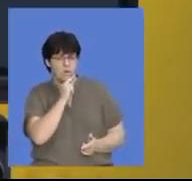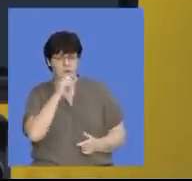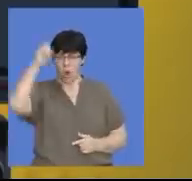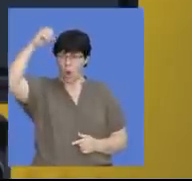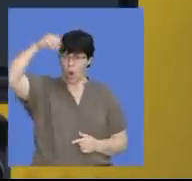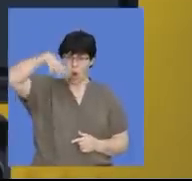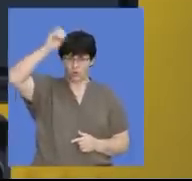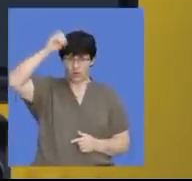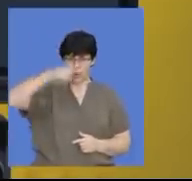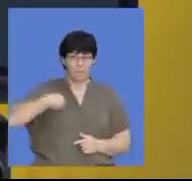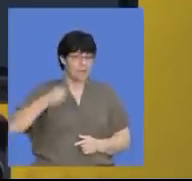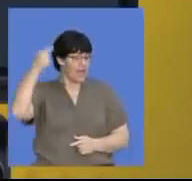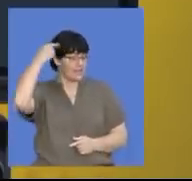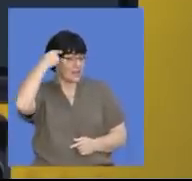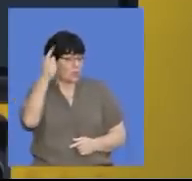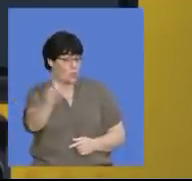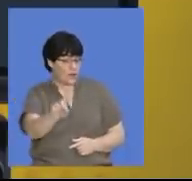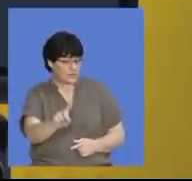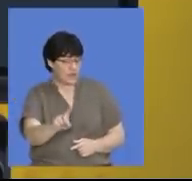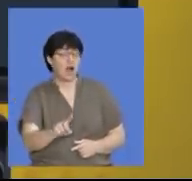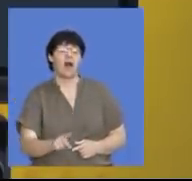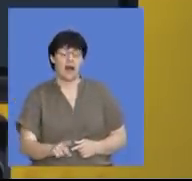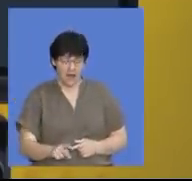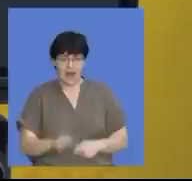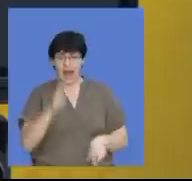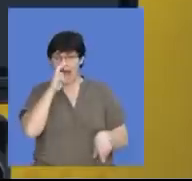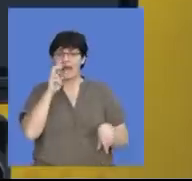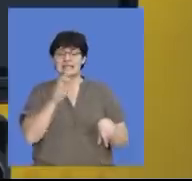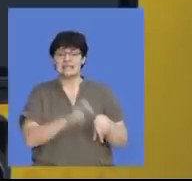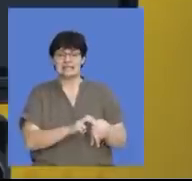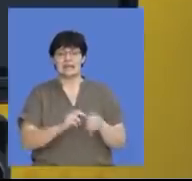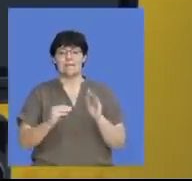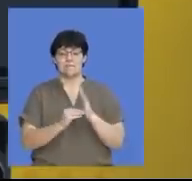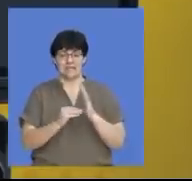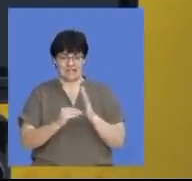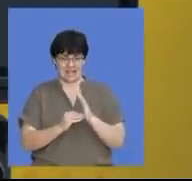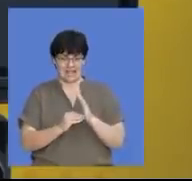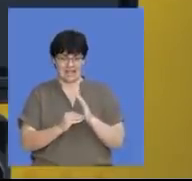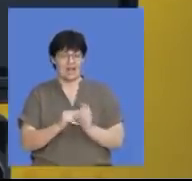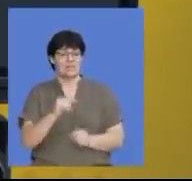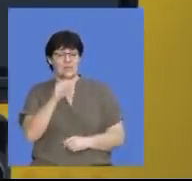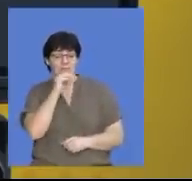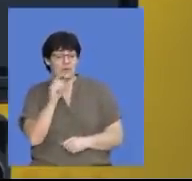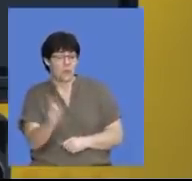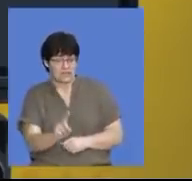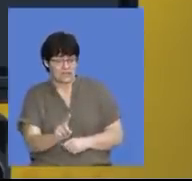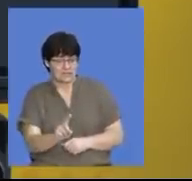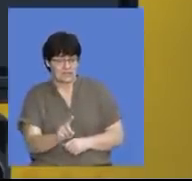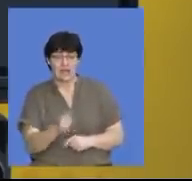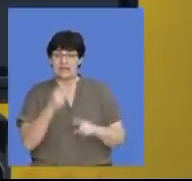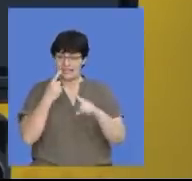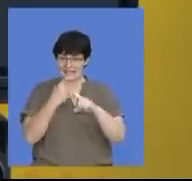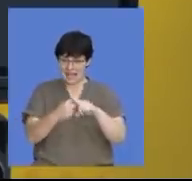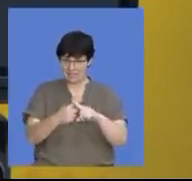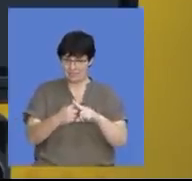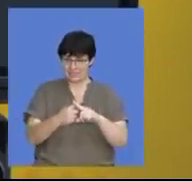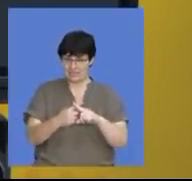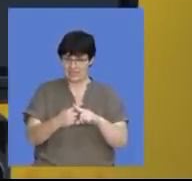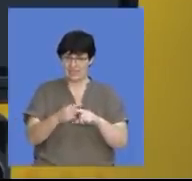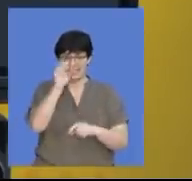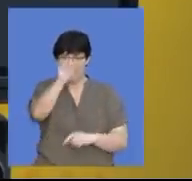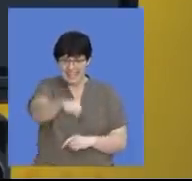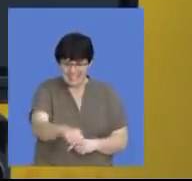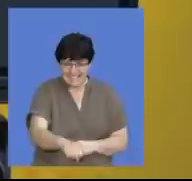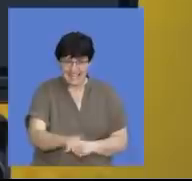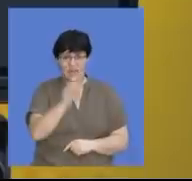orthophoto map, what should I be thinking? I need an answer in meters, so that means that I must be multiplying by, you got